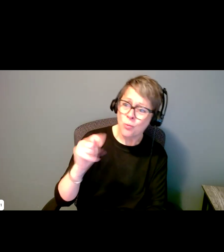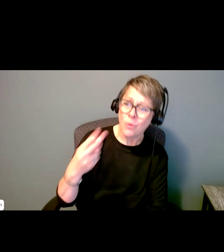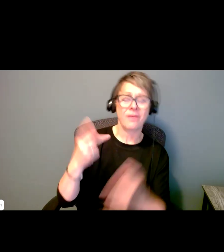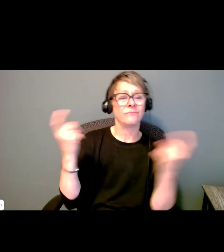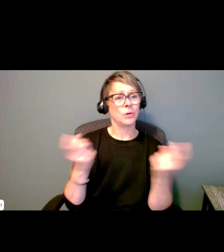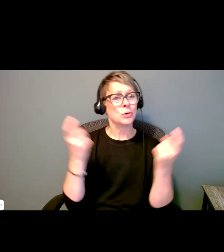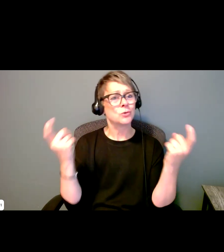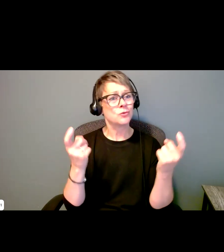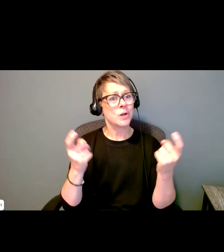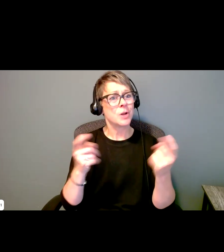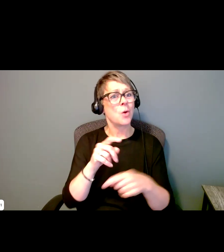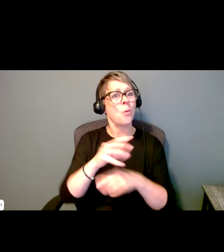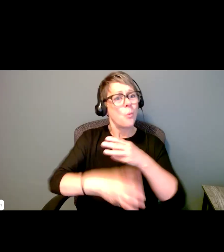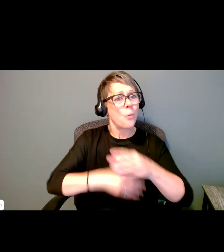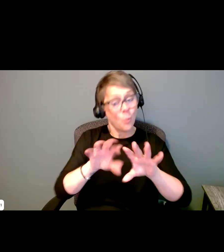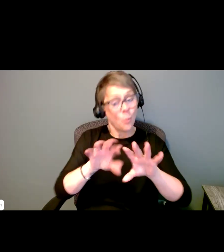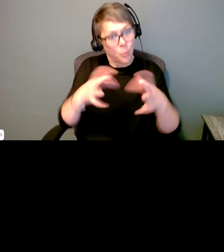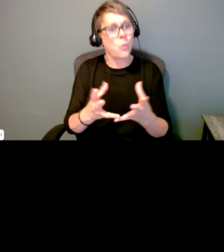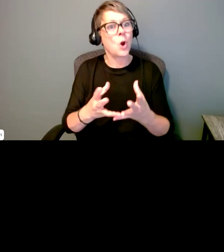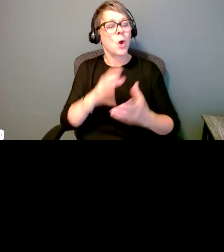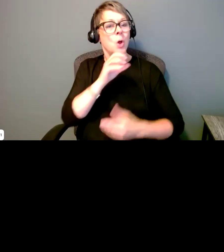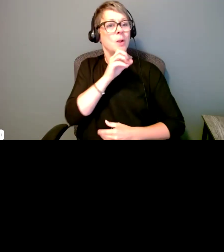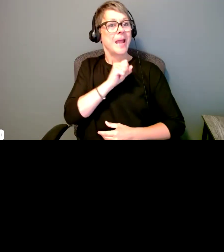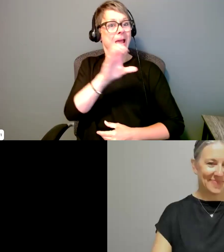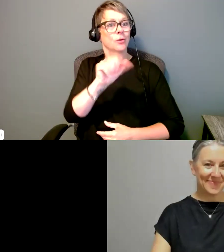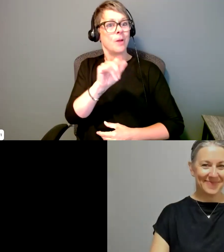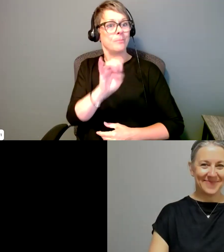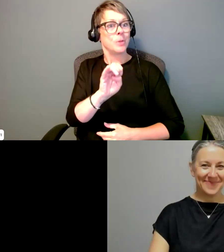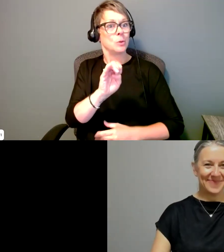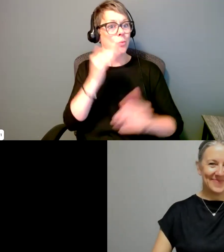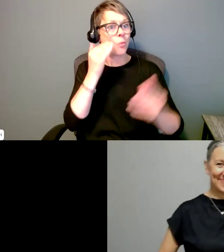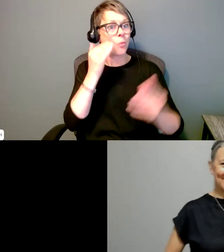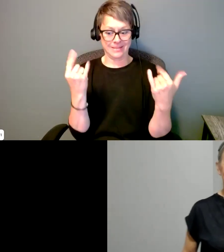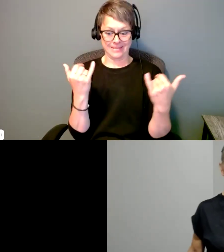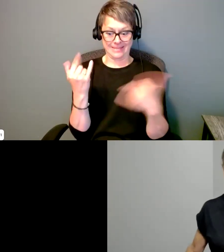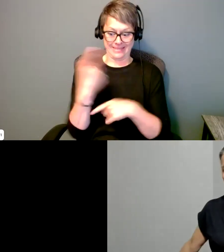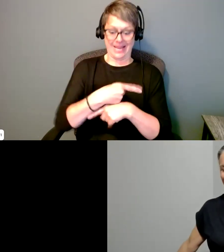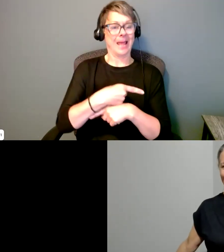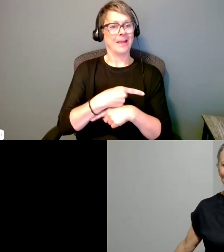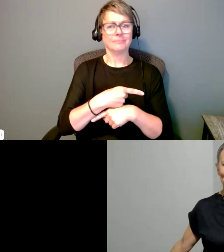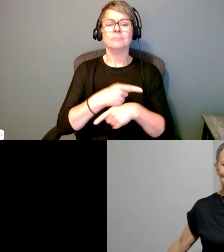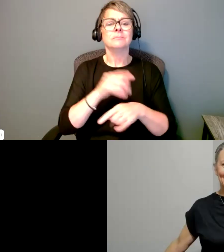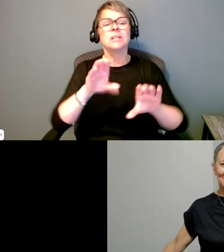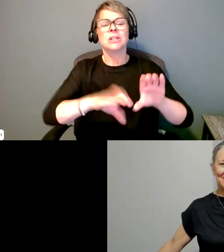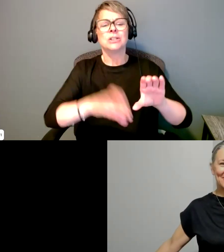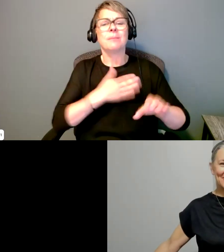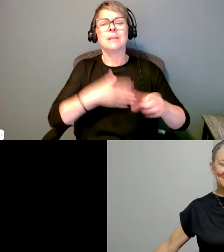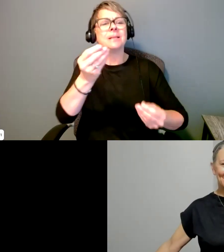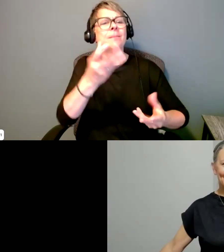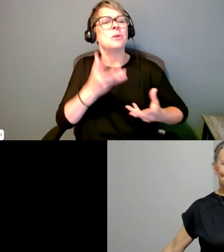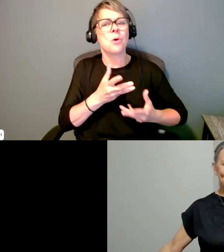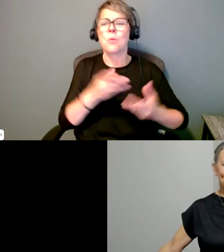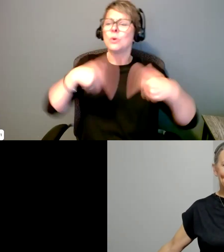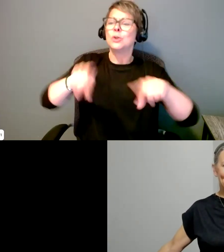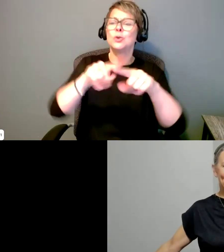of World Elder Abuse Awareness Day. Tell us in the chat what you're doing in your local area to acknowledge